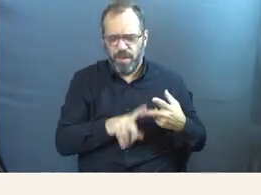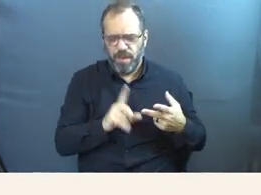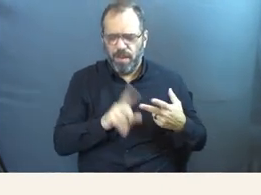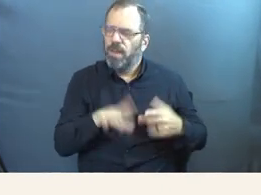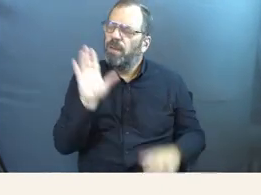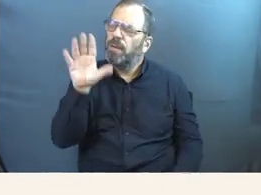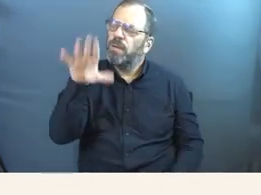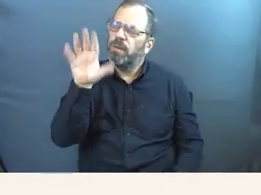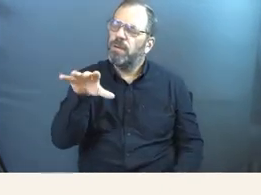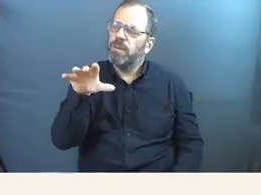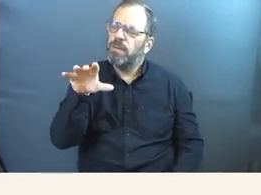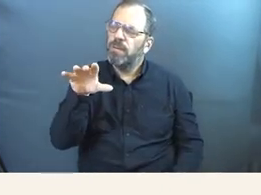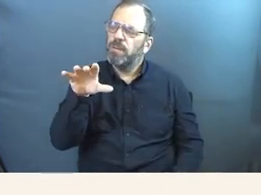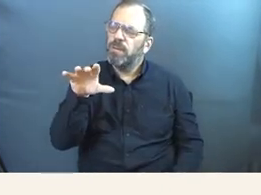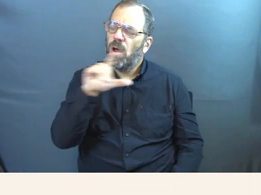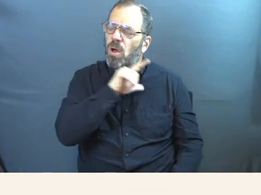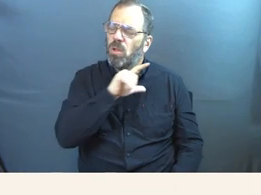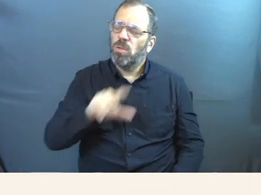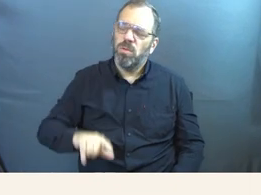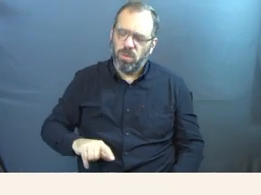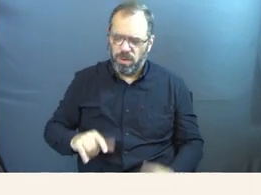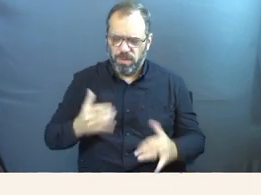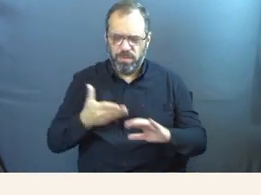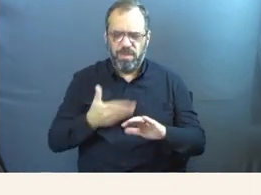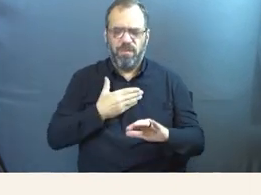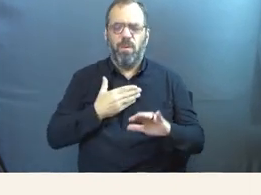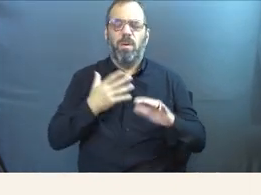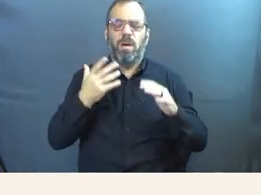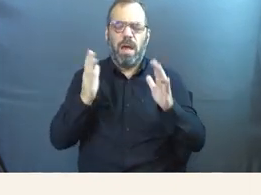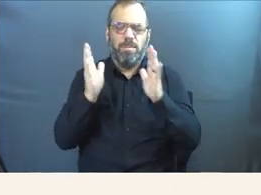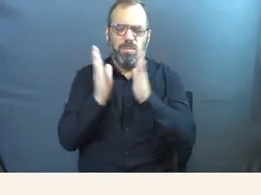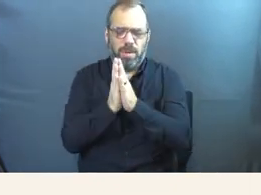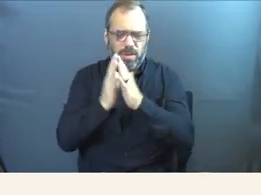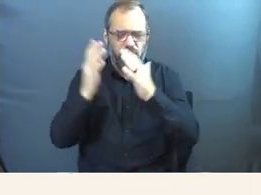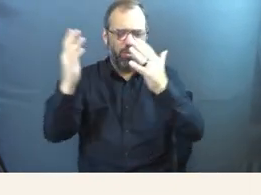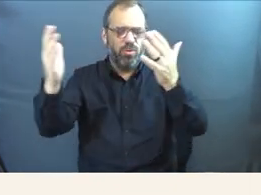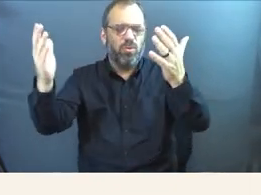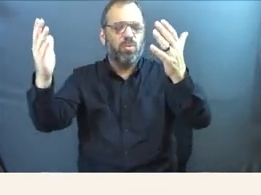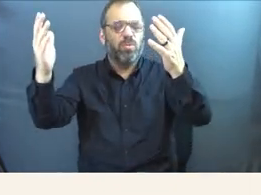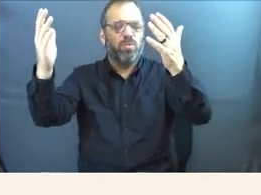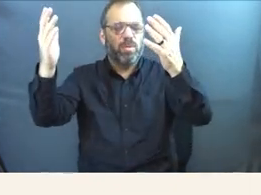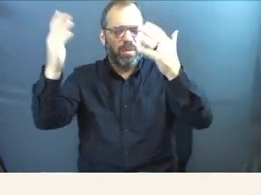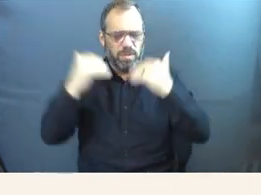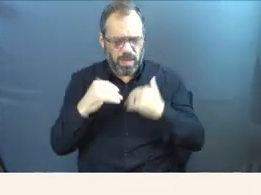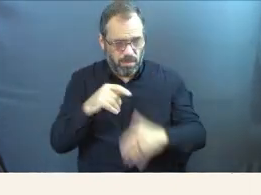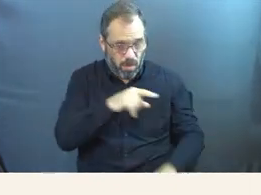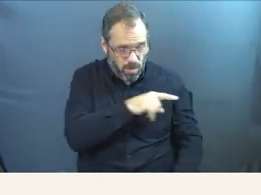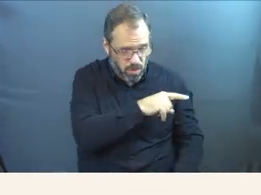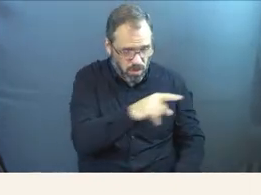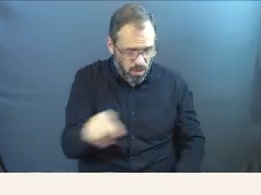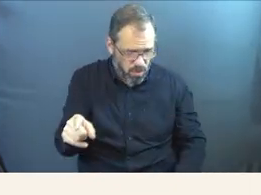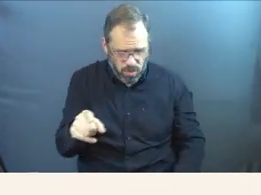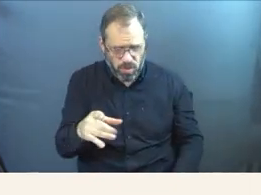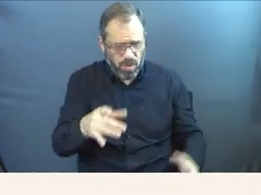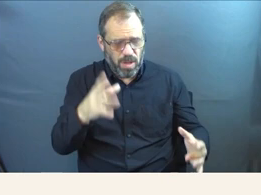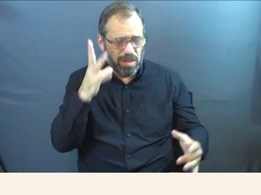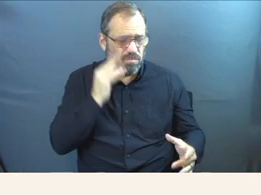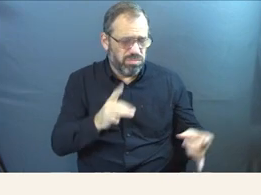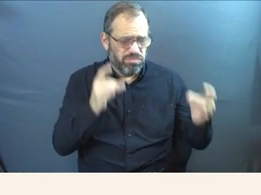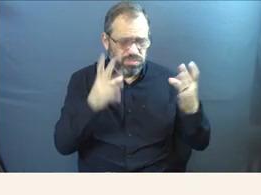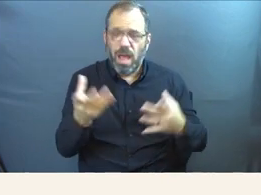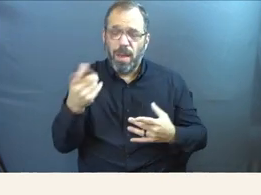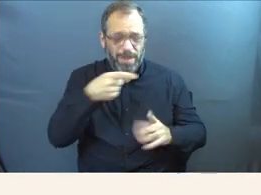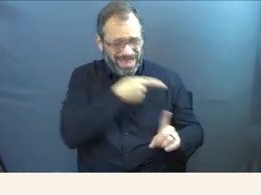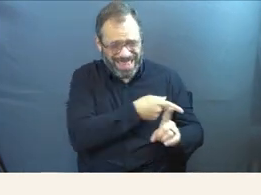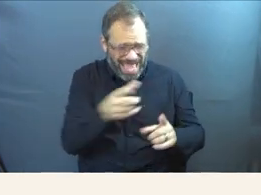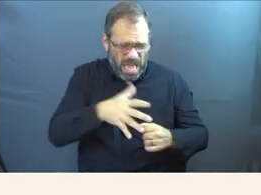But Lord, just now, before we shift this moment, God, I pray that you would come. For those who have got their crisis and they've been stuffing